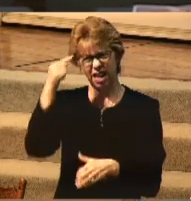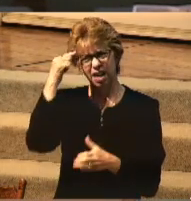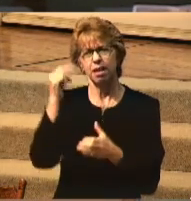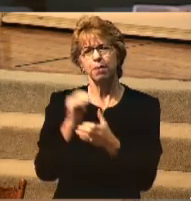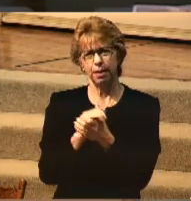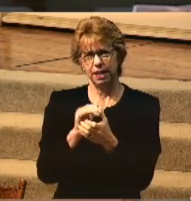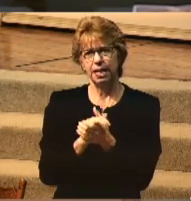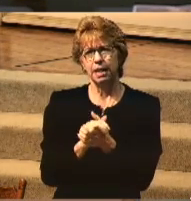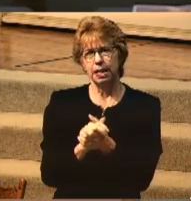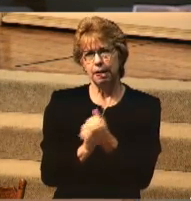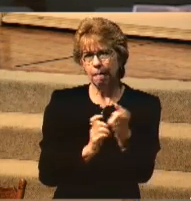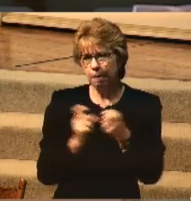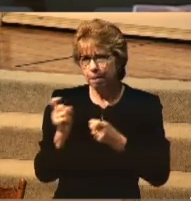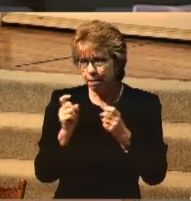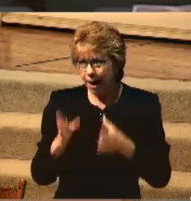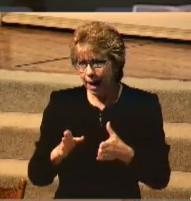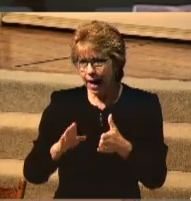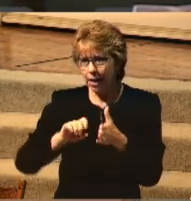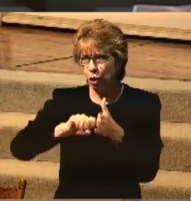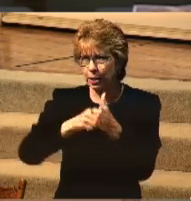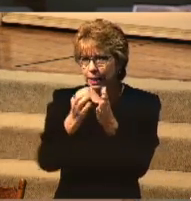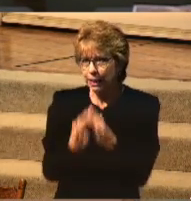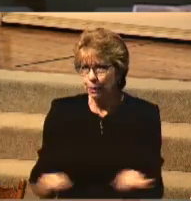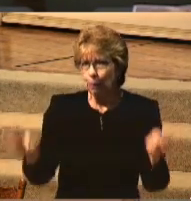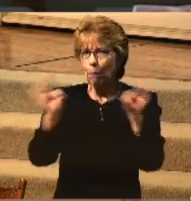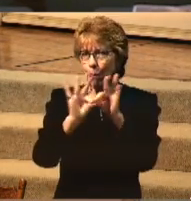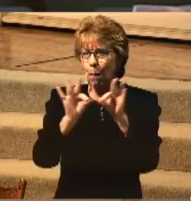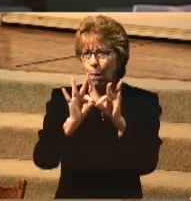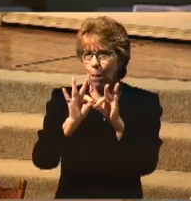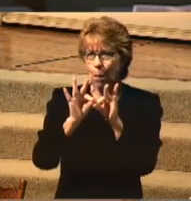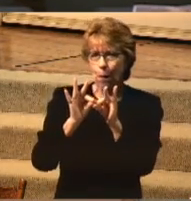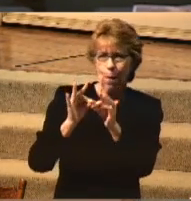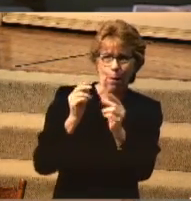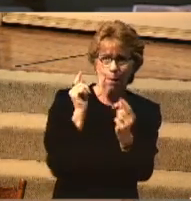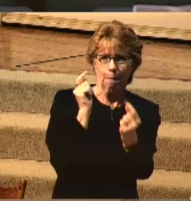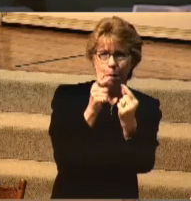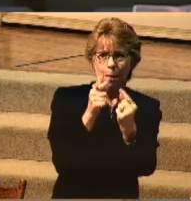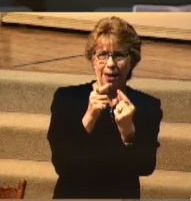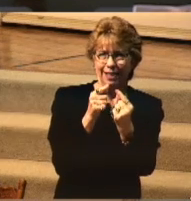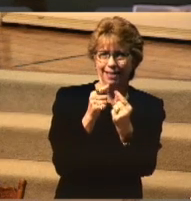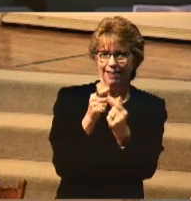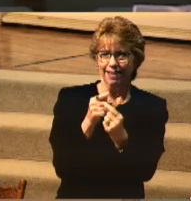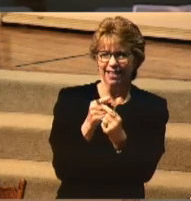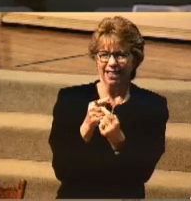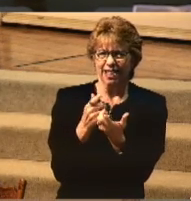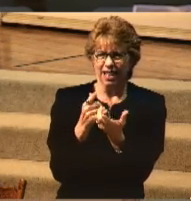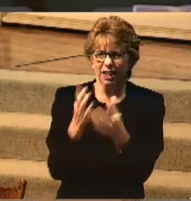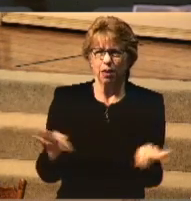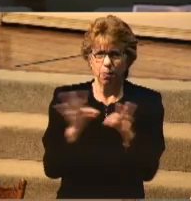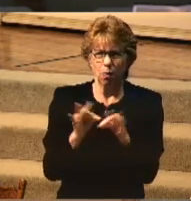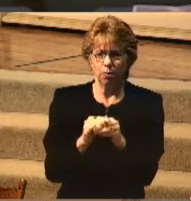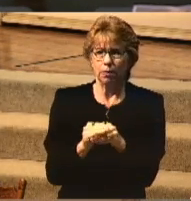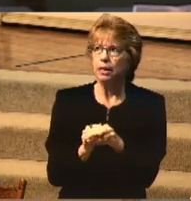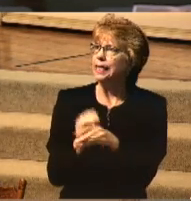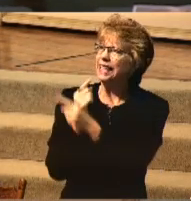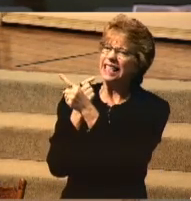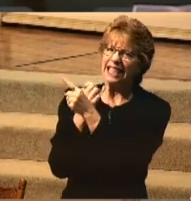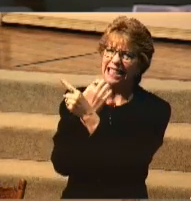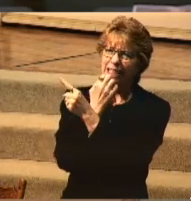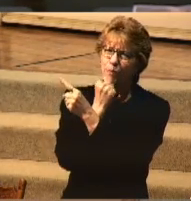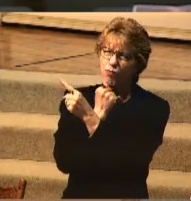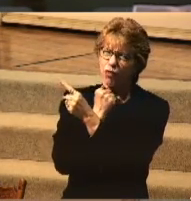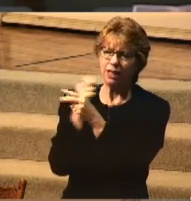key about Jesus, and that is His precious name, the name of Jesus. People